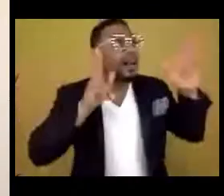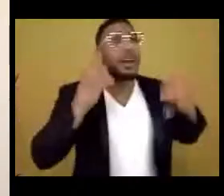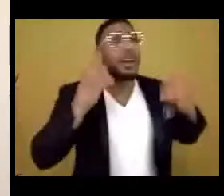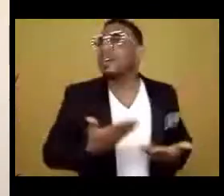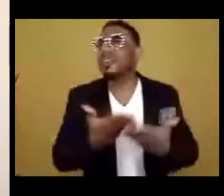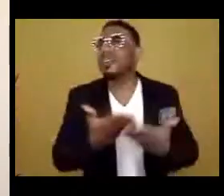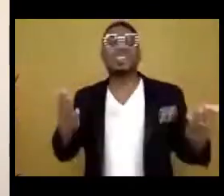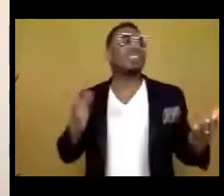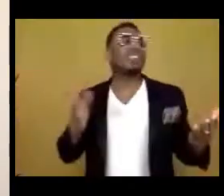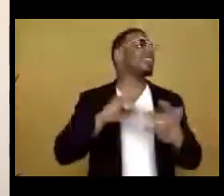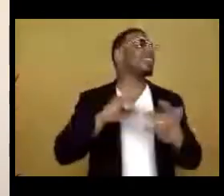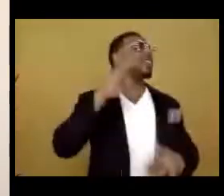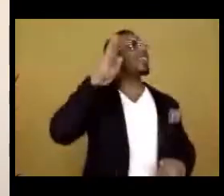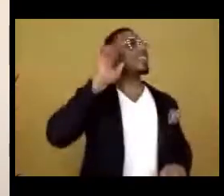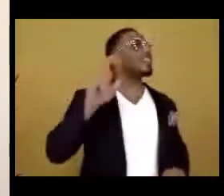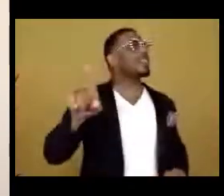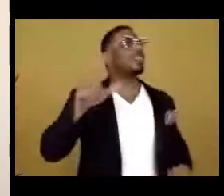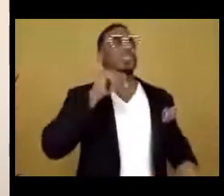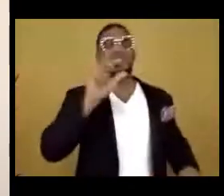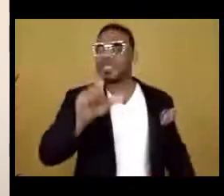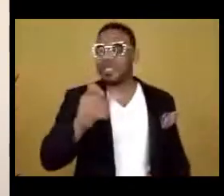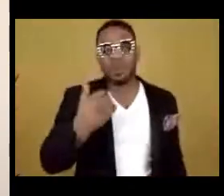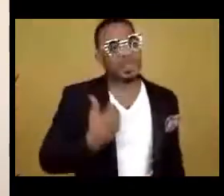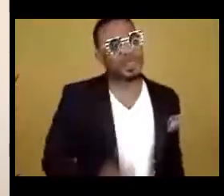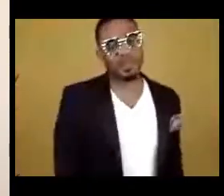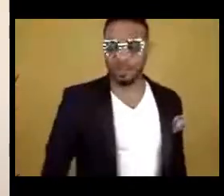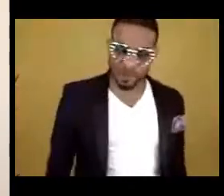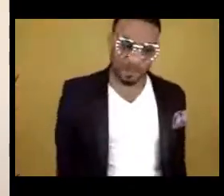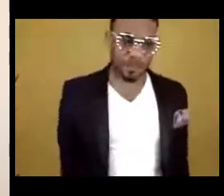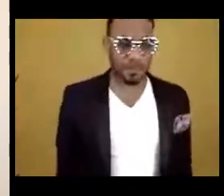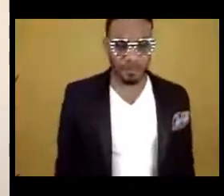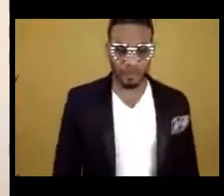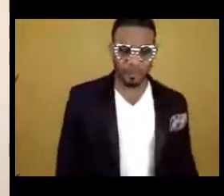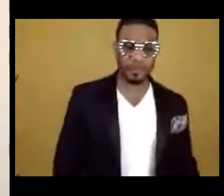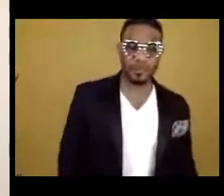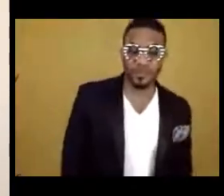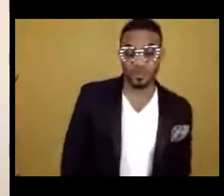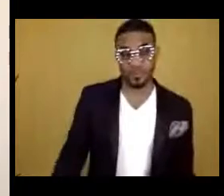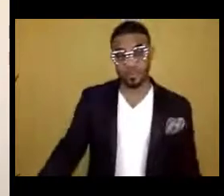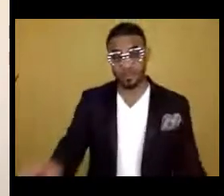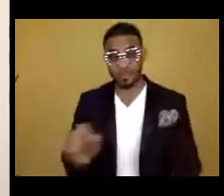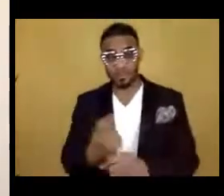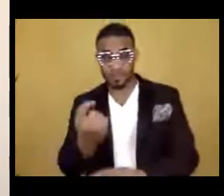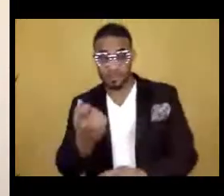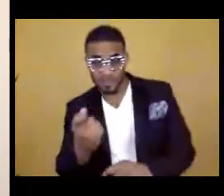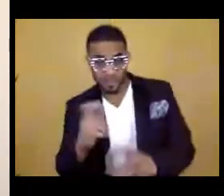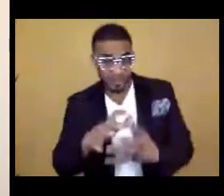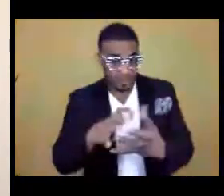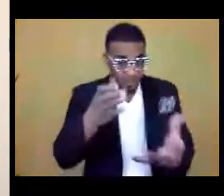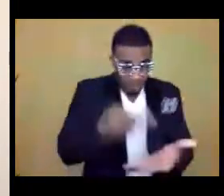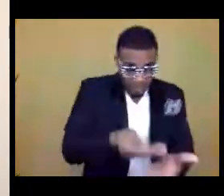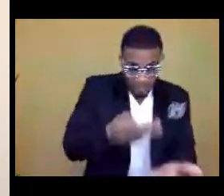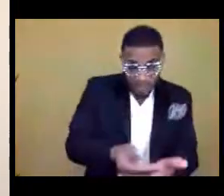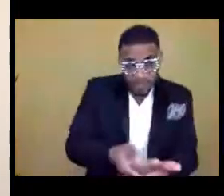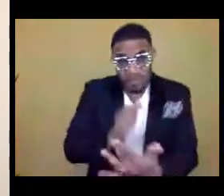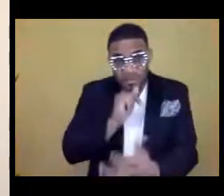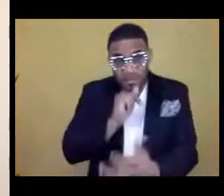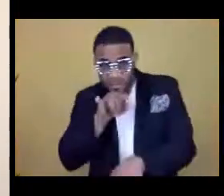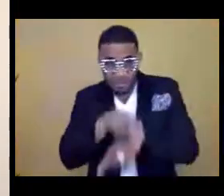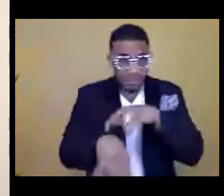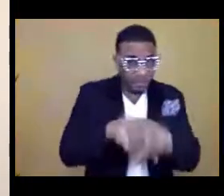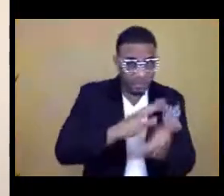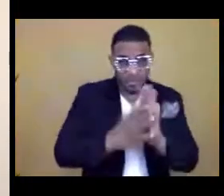I know that she don't need me, 'cause she made a little too much money to be 20 and